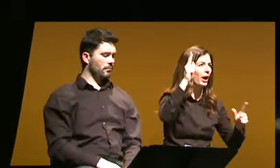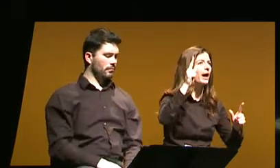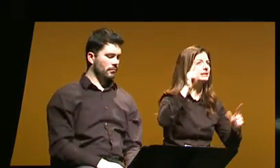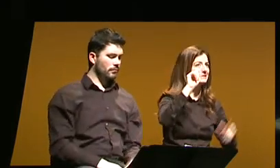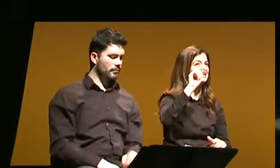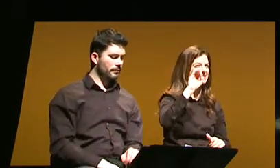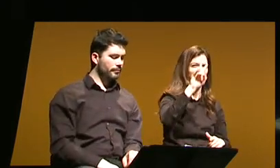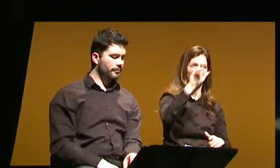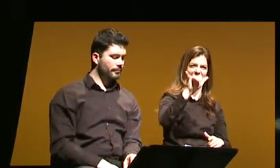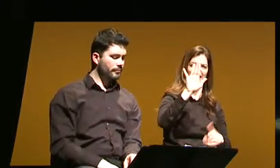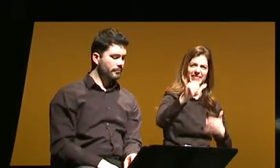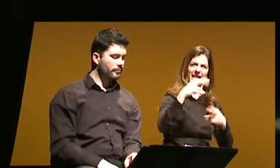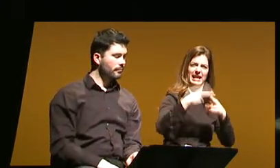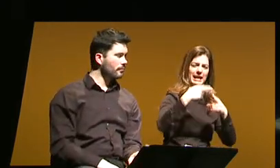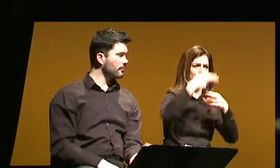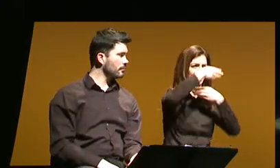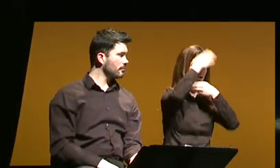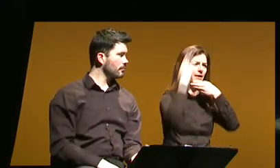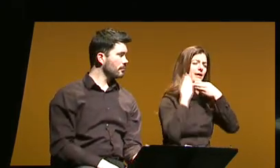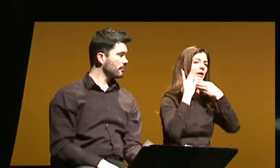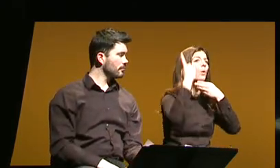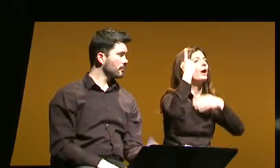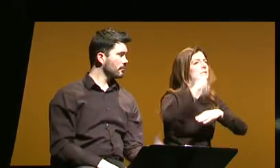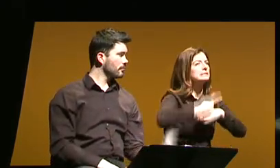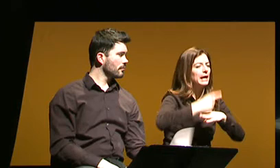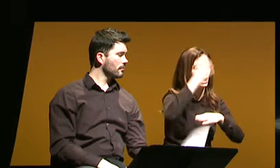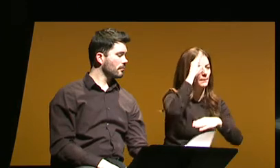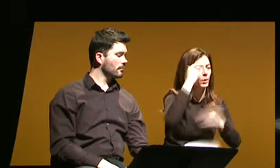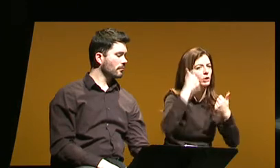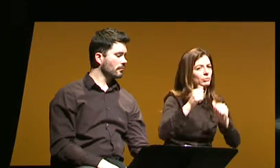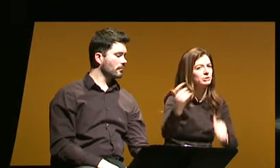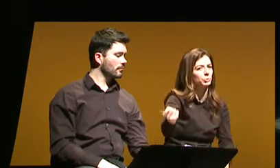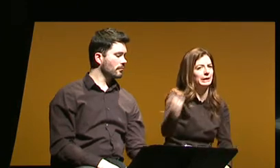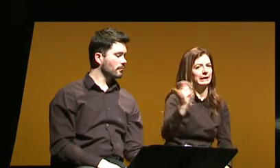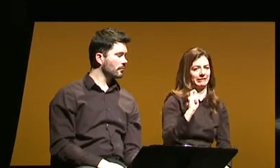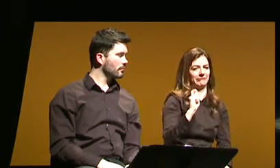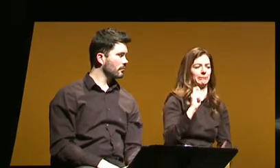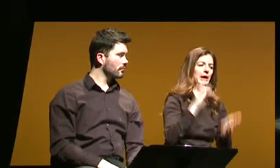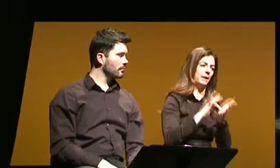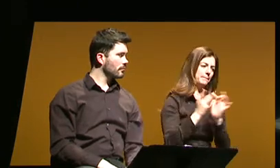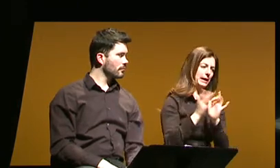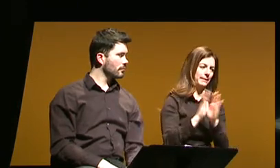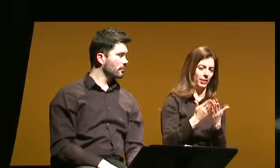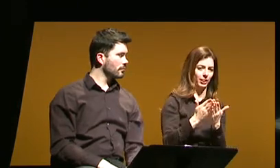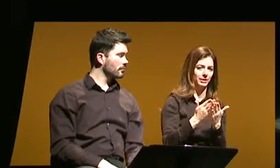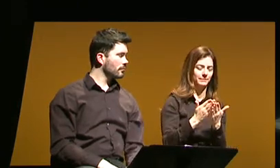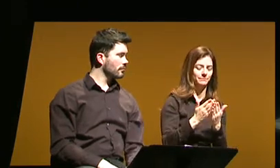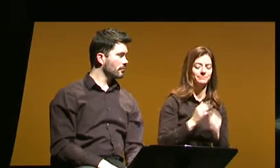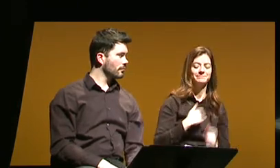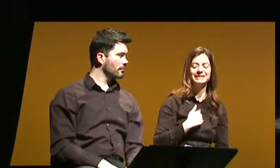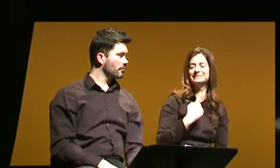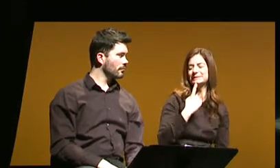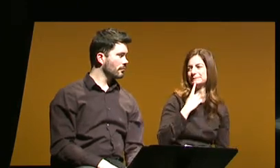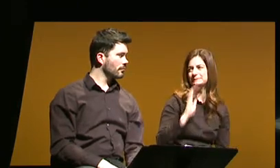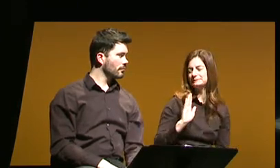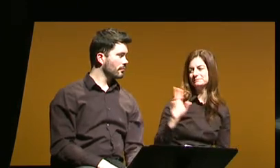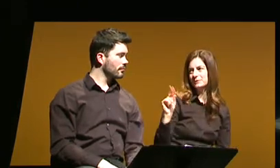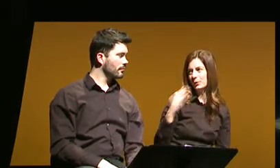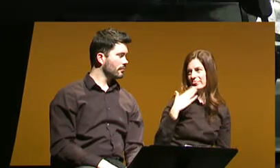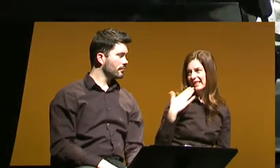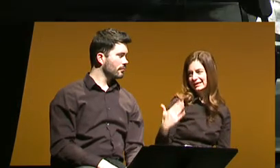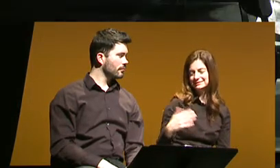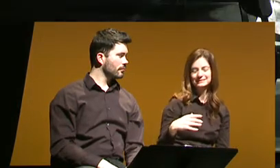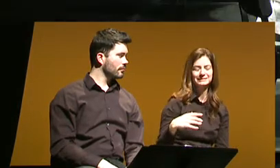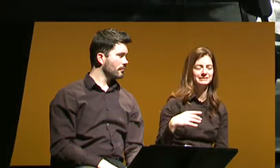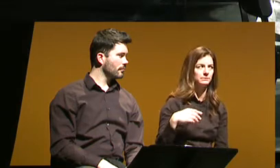covers. One day, a boy tries to give me a Bible in class. I just say politely, no thanks. But inside,